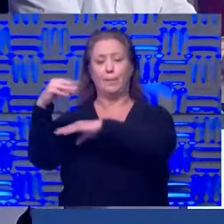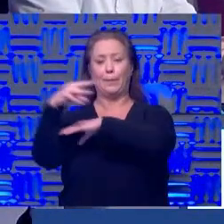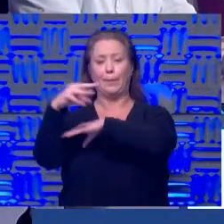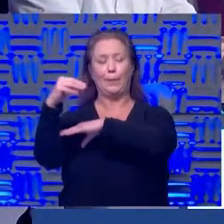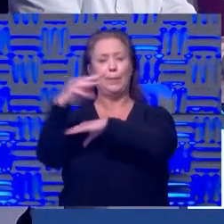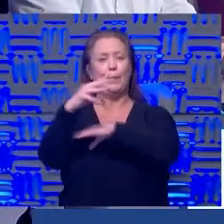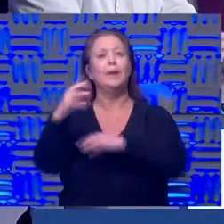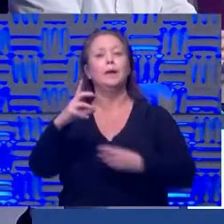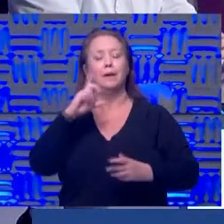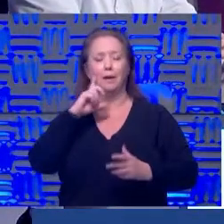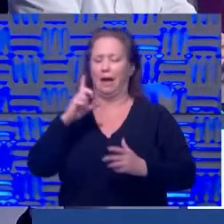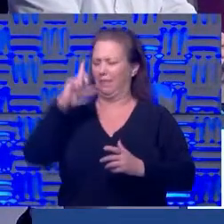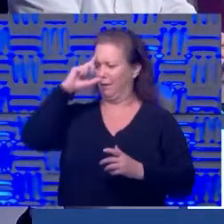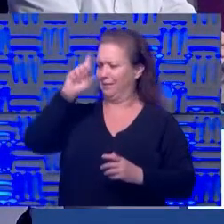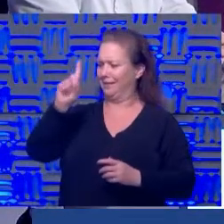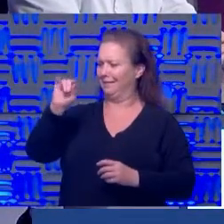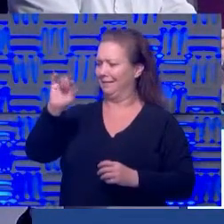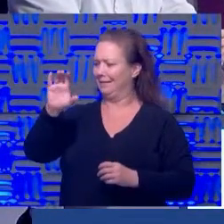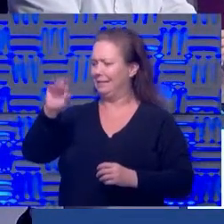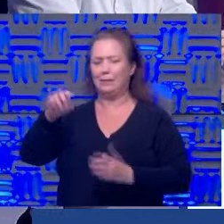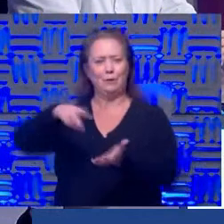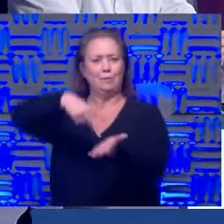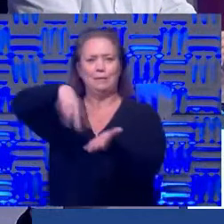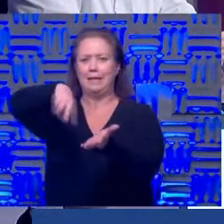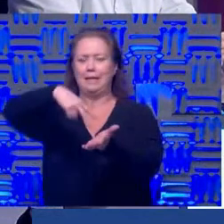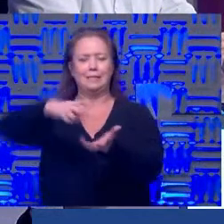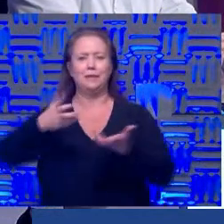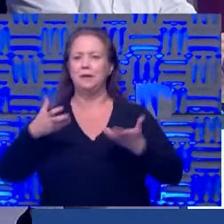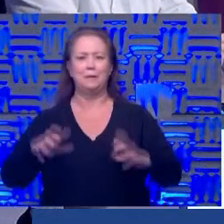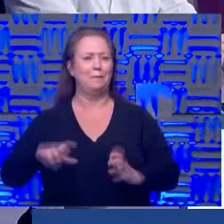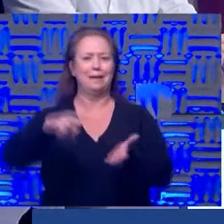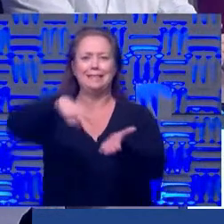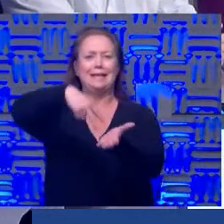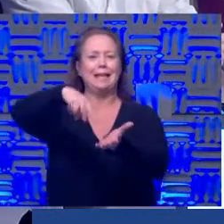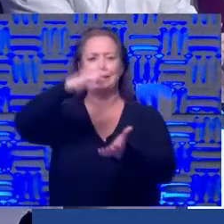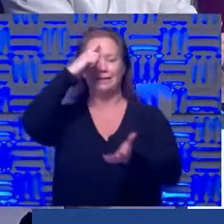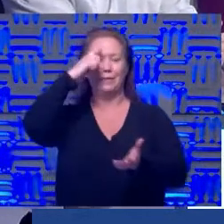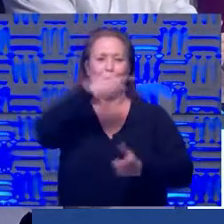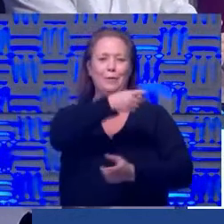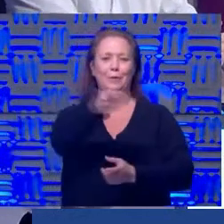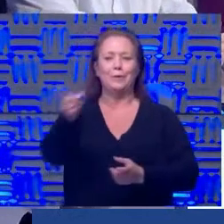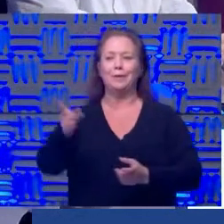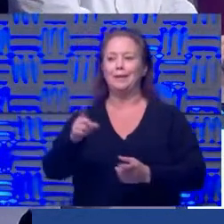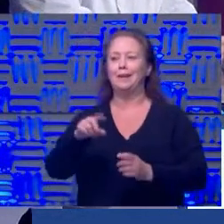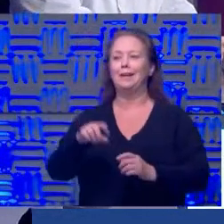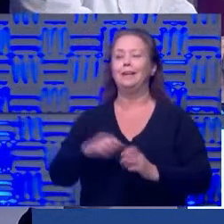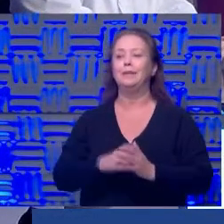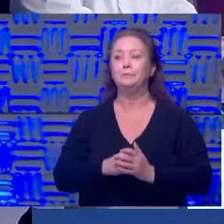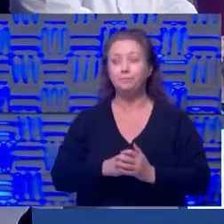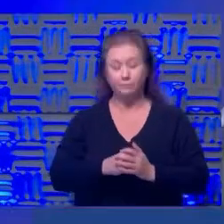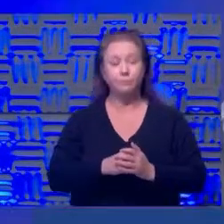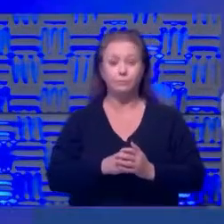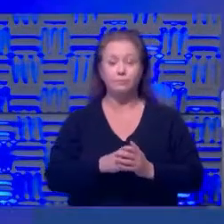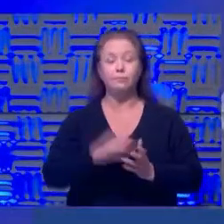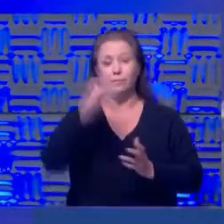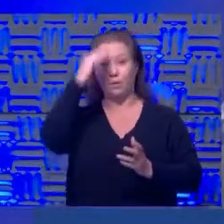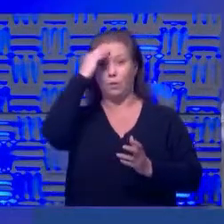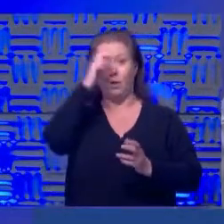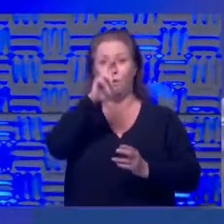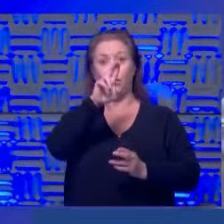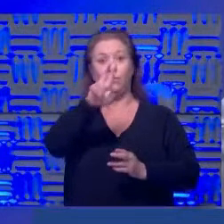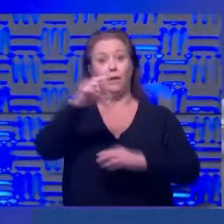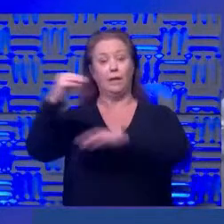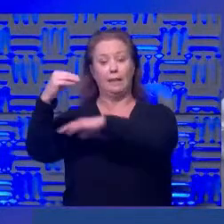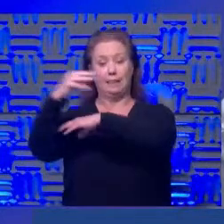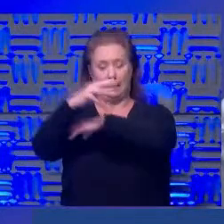light and I was supposed to disco dance. Right. Nobody No. wants to see me do that. No do they? club dancing. Yeah. No clubbing for Dr. Stites. Yeah, we know UV